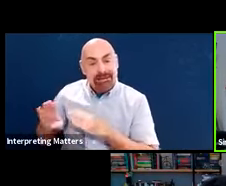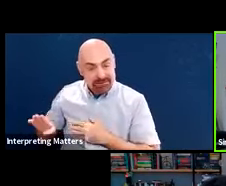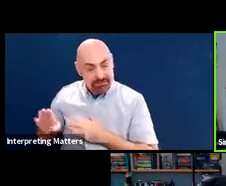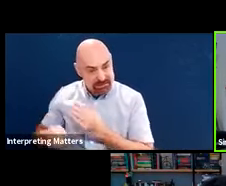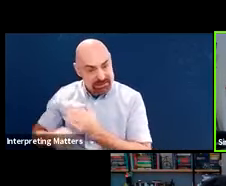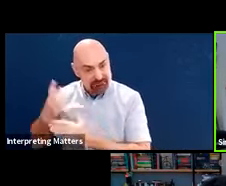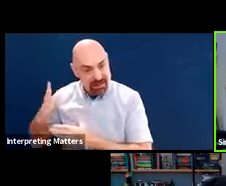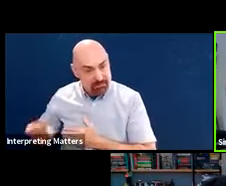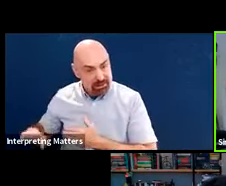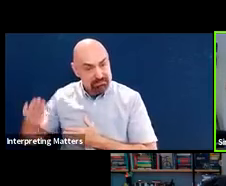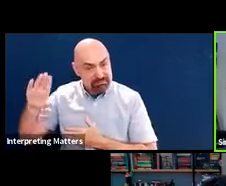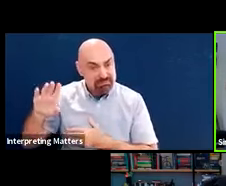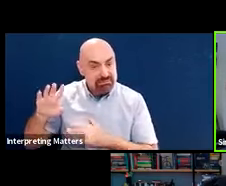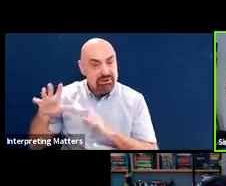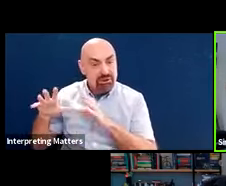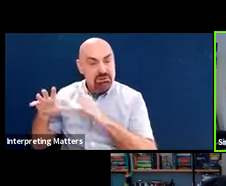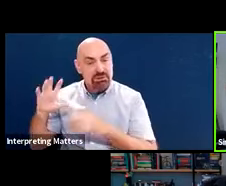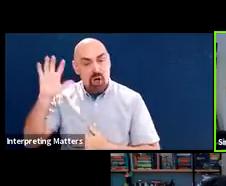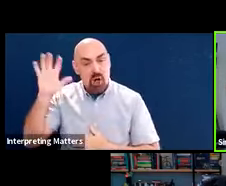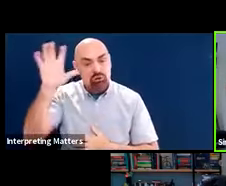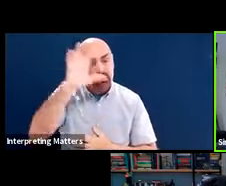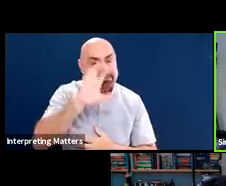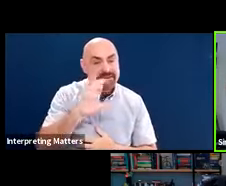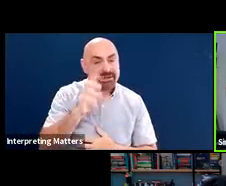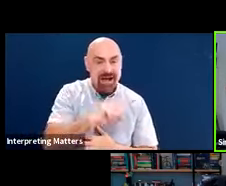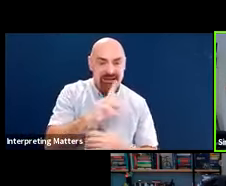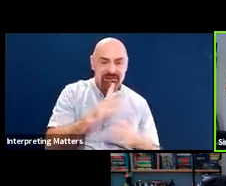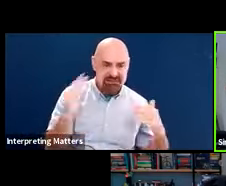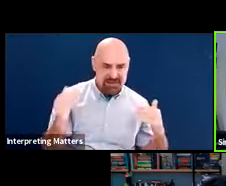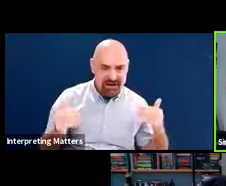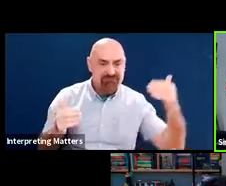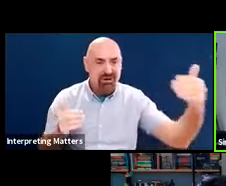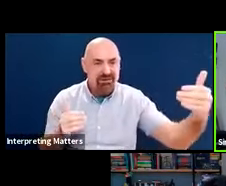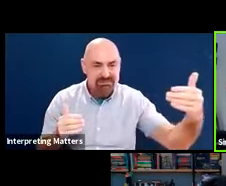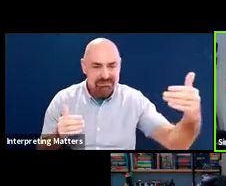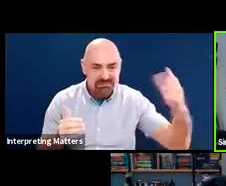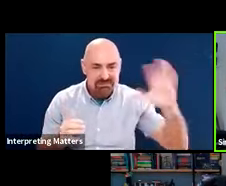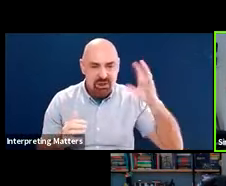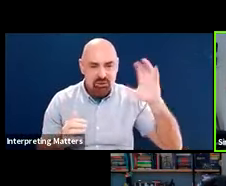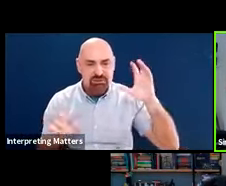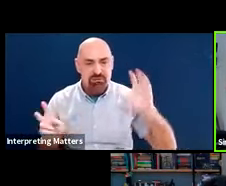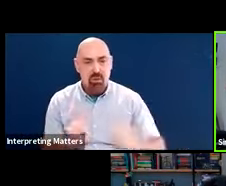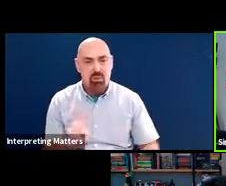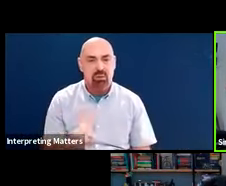developing, and advanced economies.